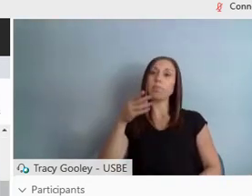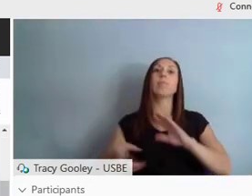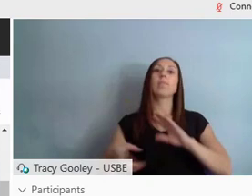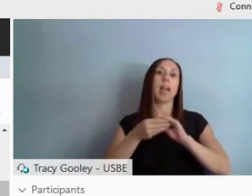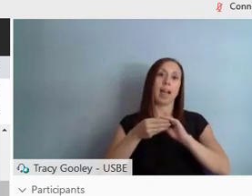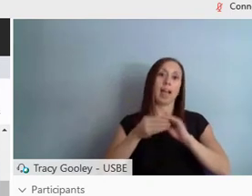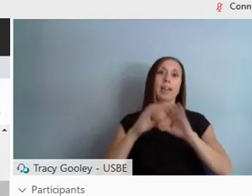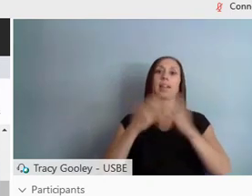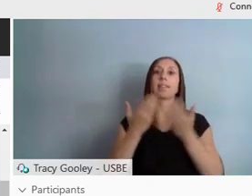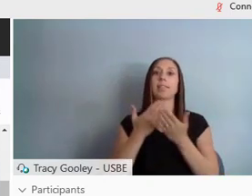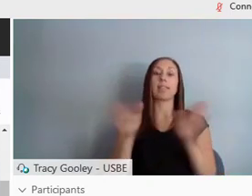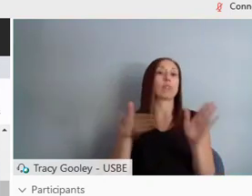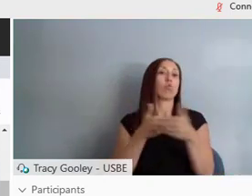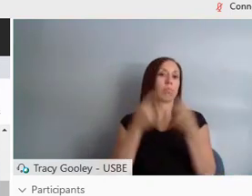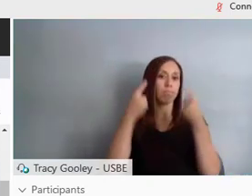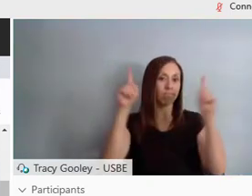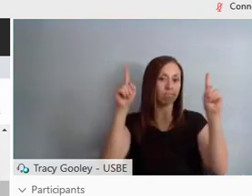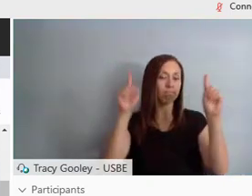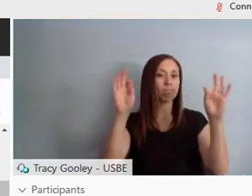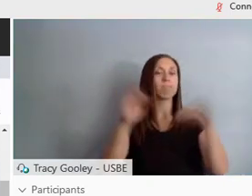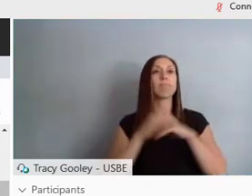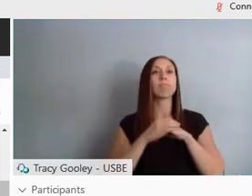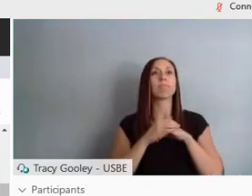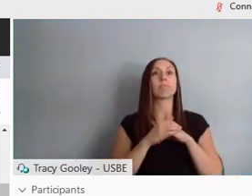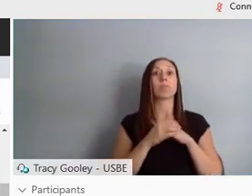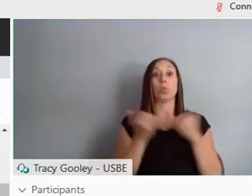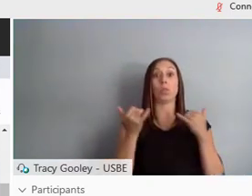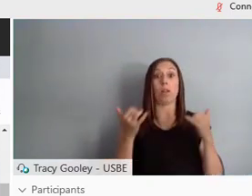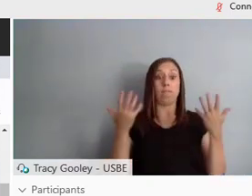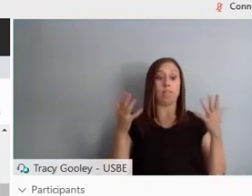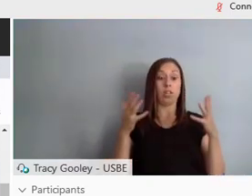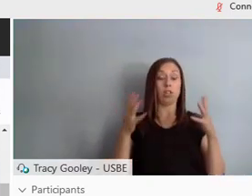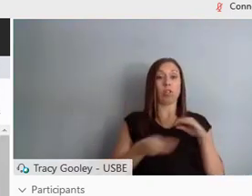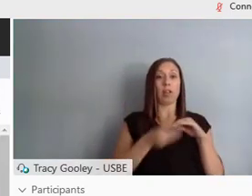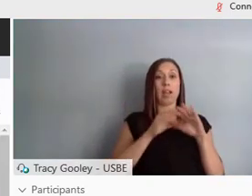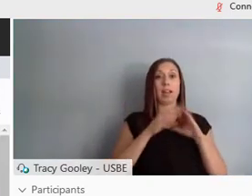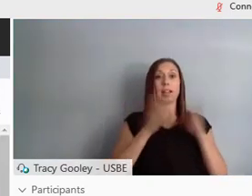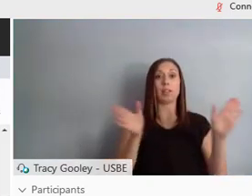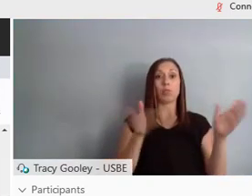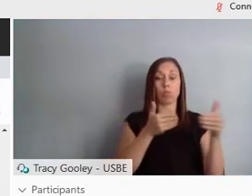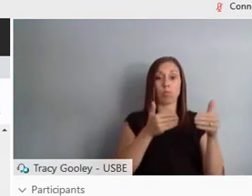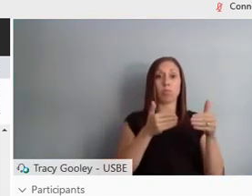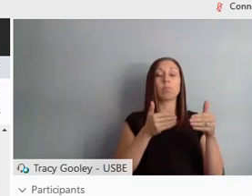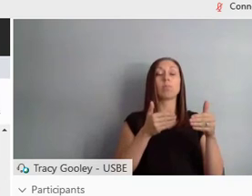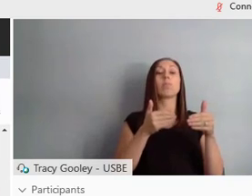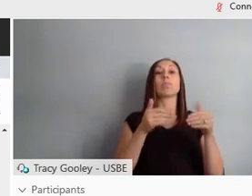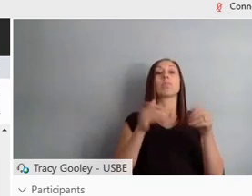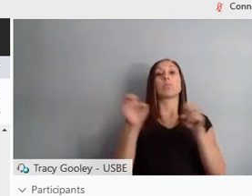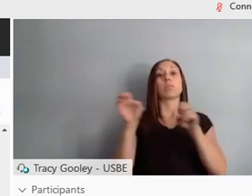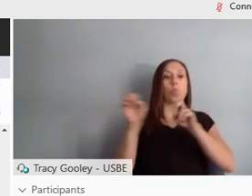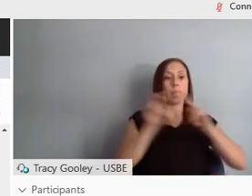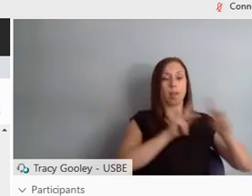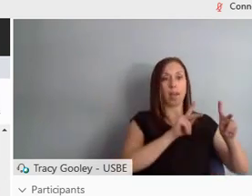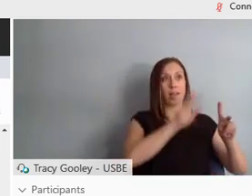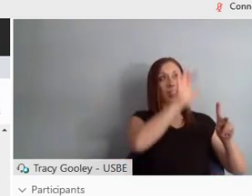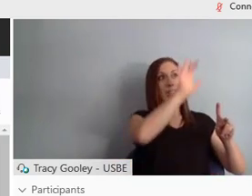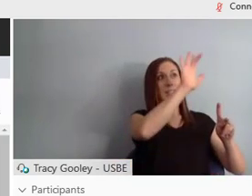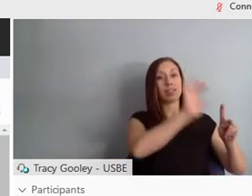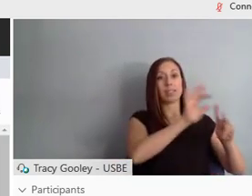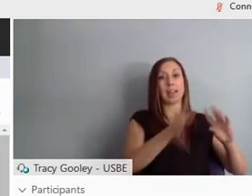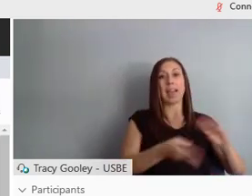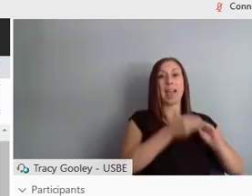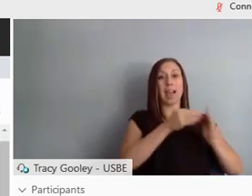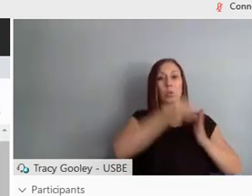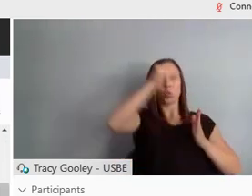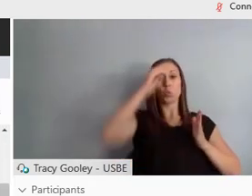added successfully. Now that I've added a classroom, I can go back and I can add